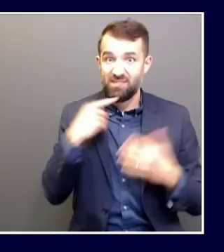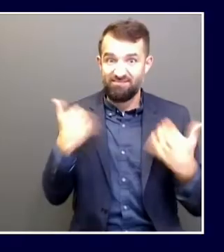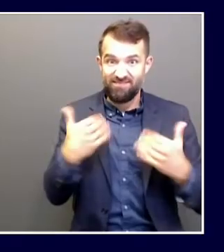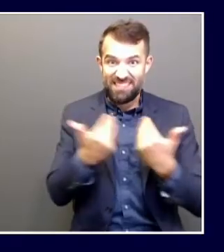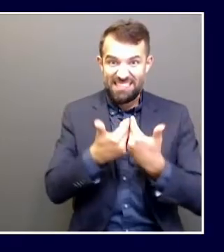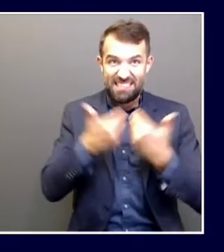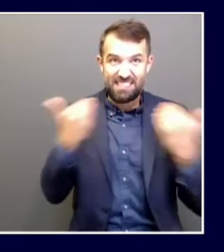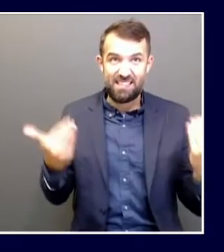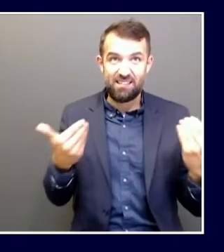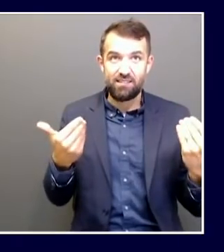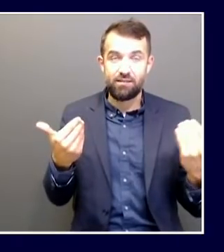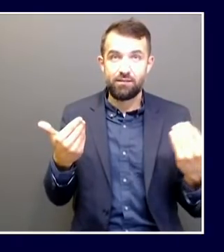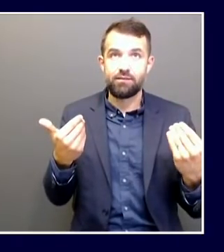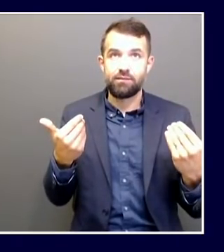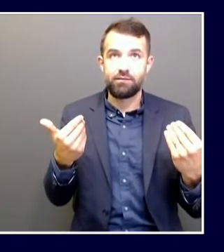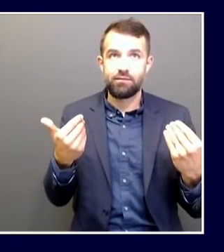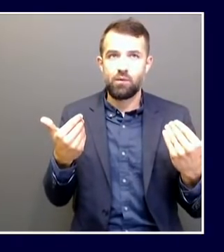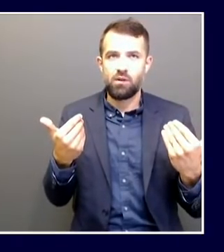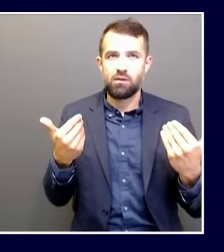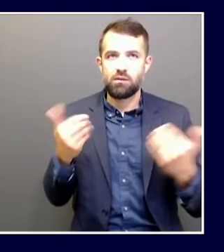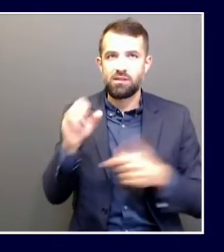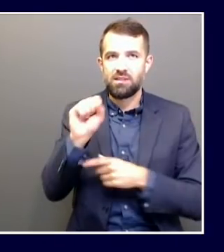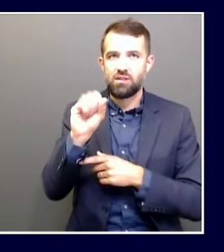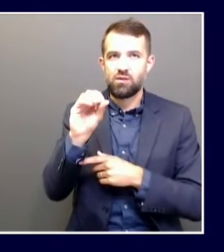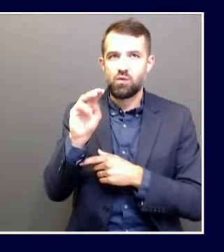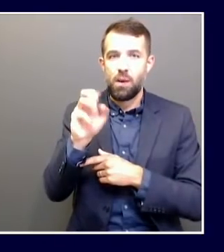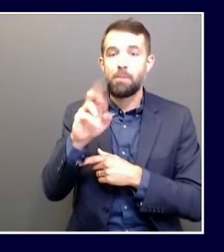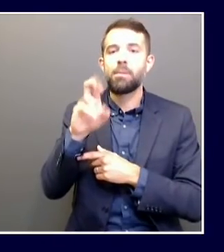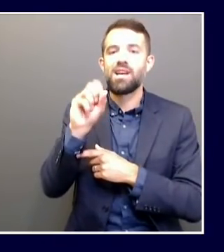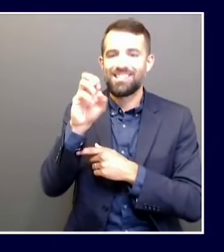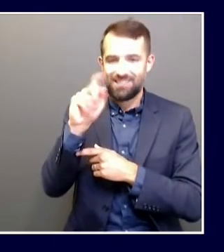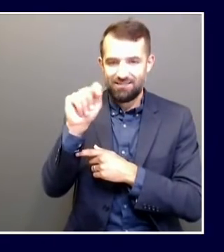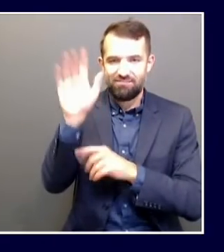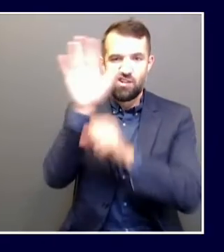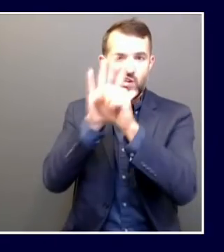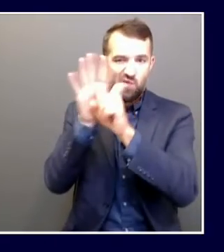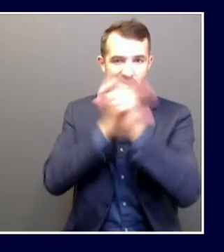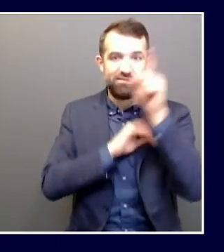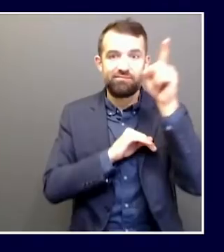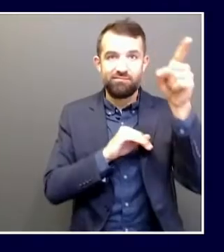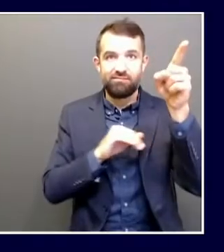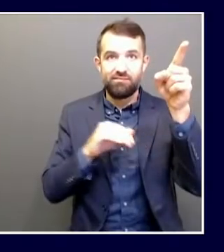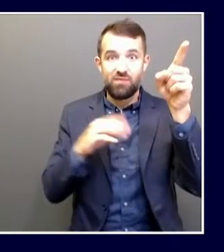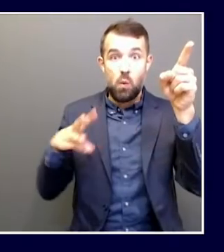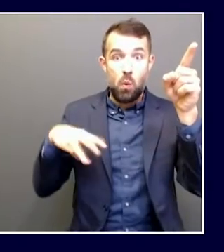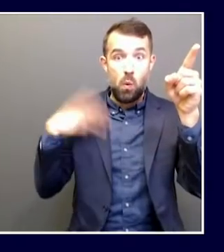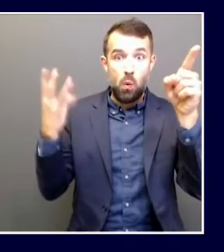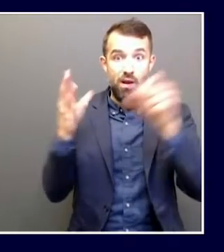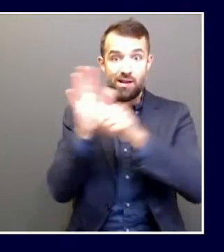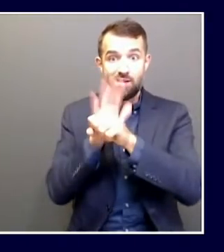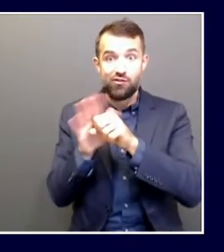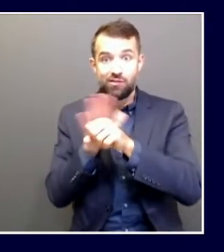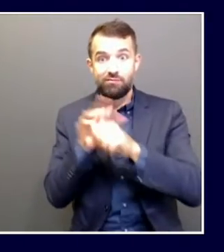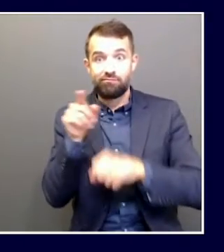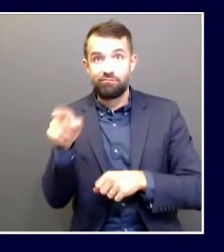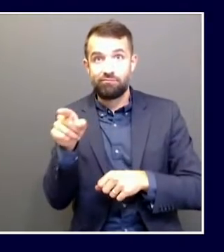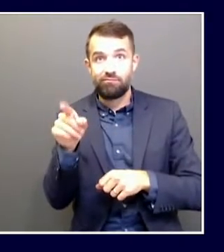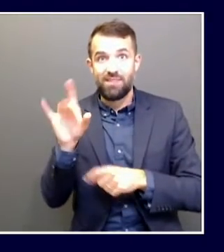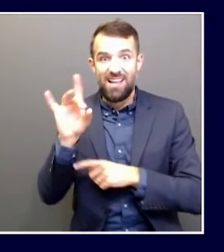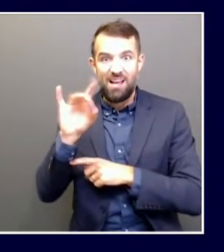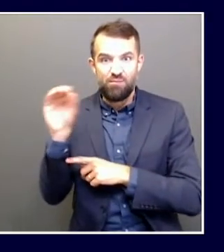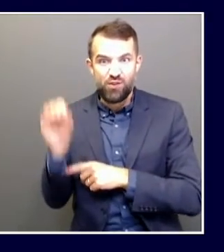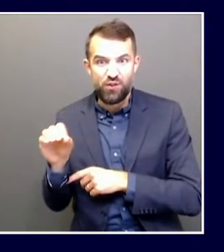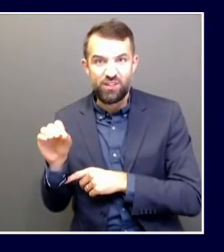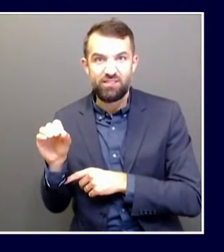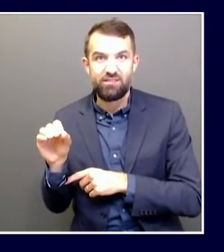9%. I believe in Washington, it's around 7%, these are numbers that are 2 and